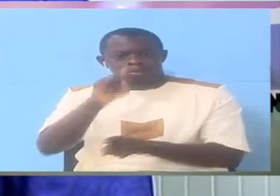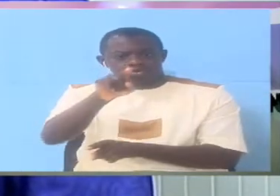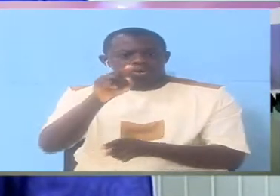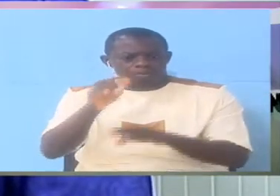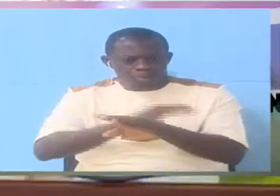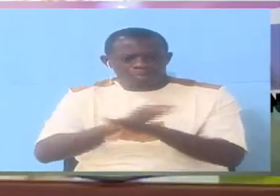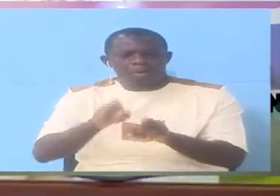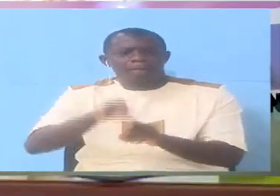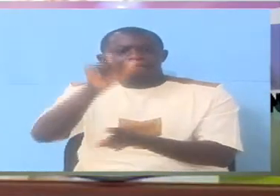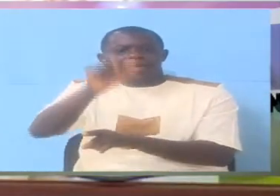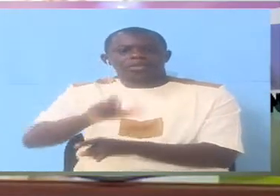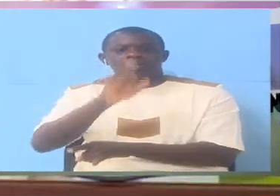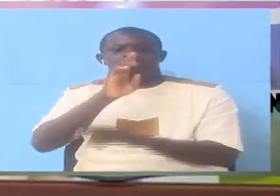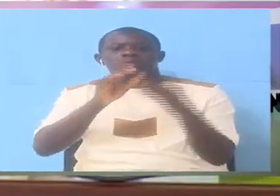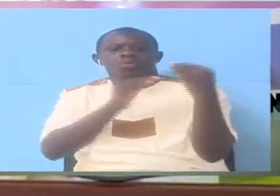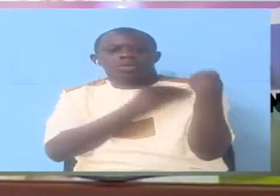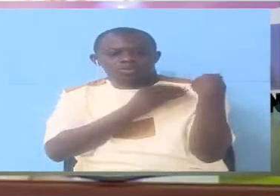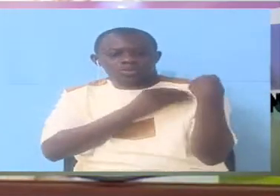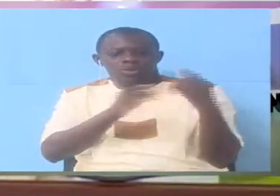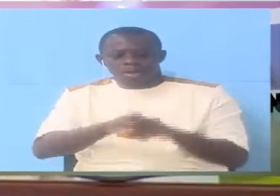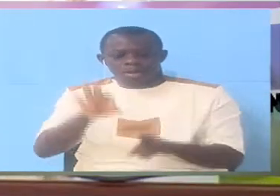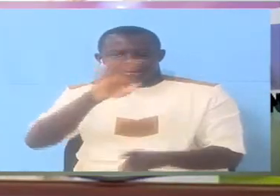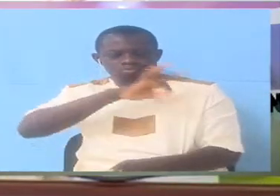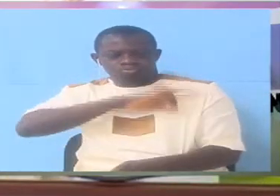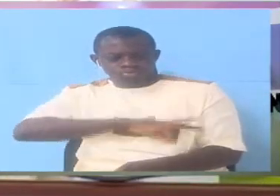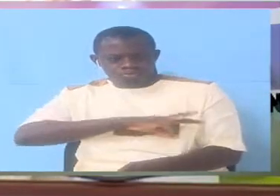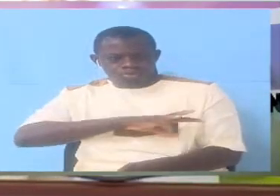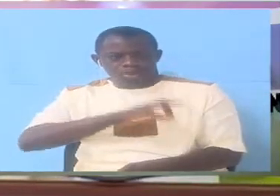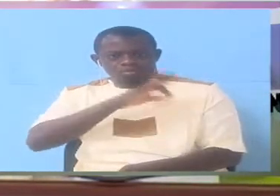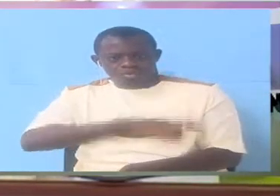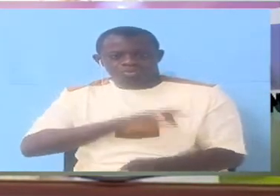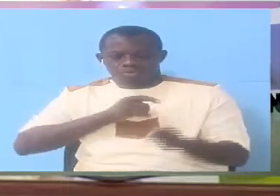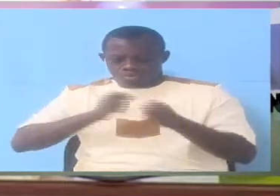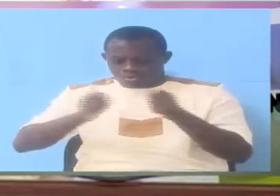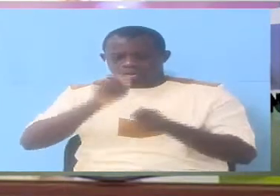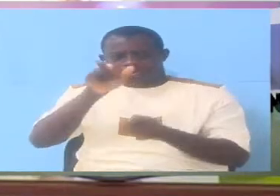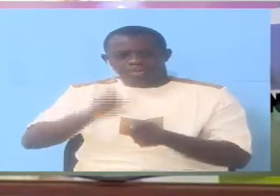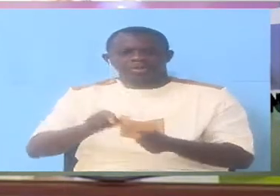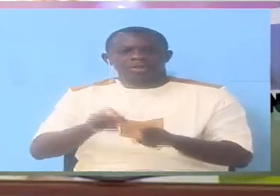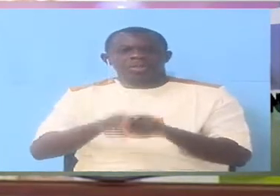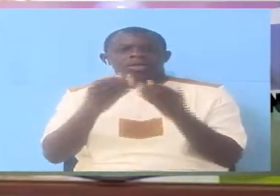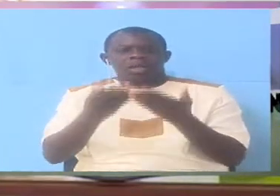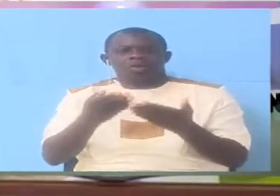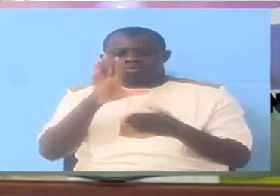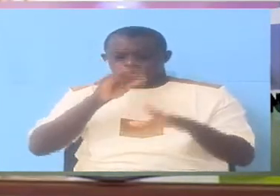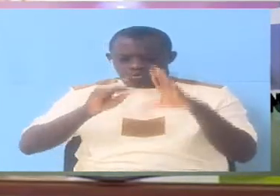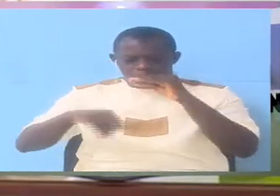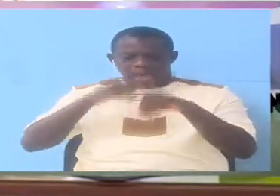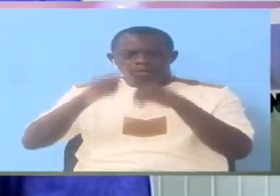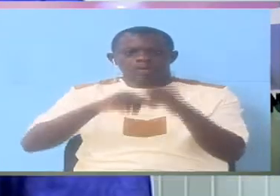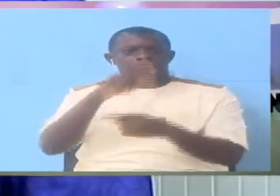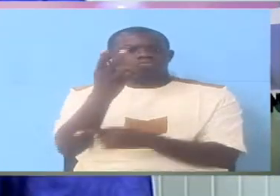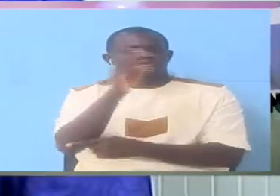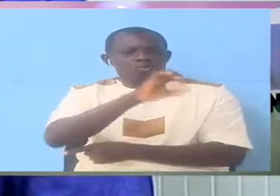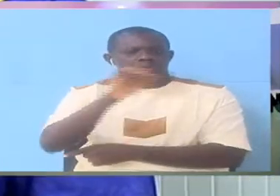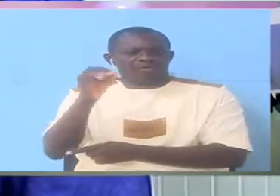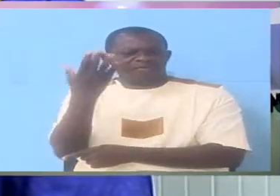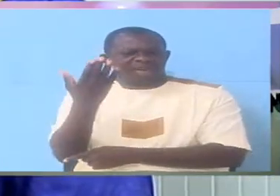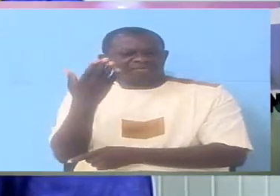But that was the ultimate rank. But okay, now we're talking about 2005. What was your rank in 2005?